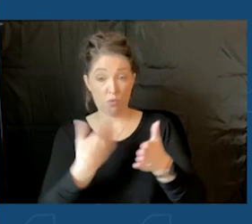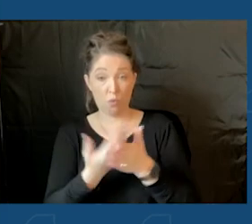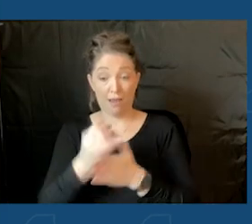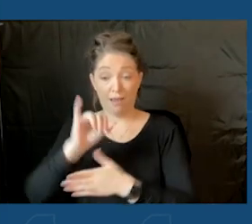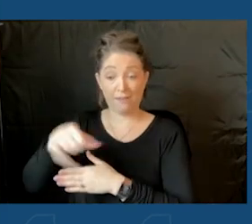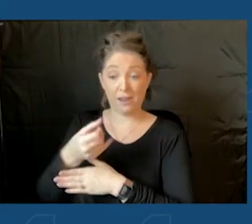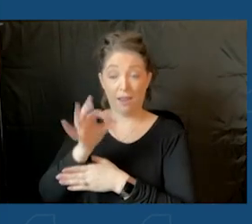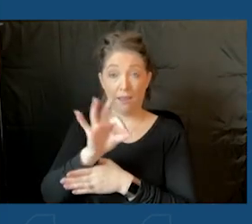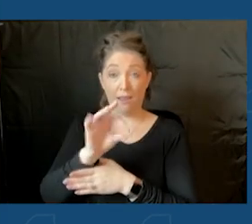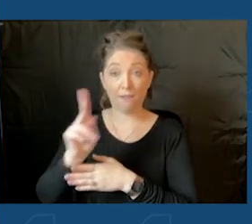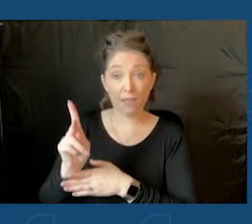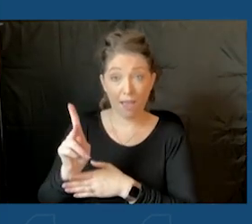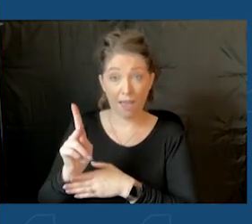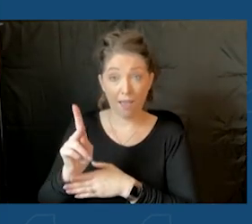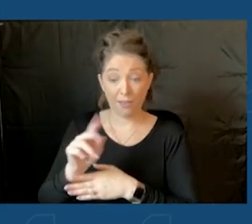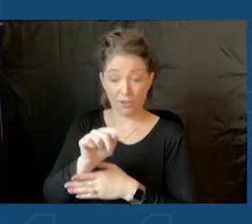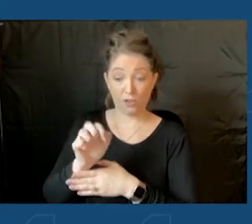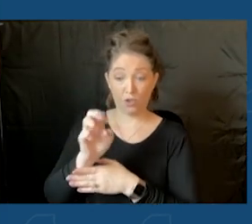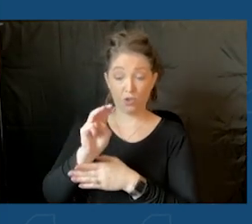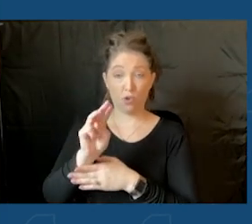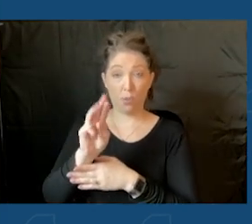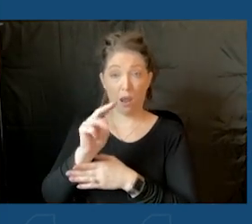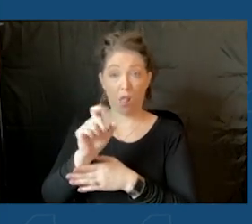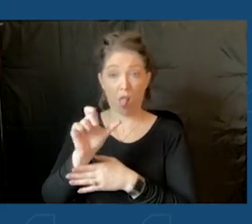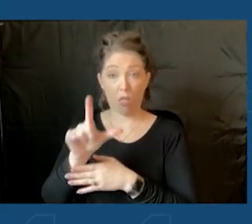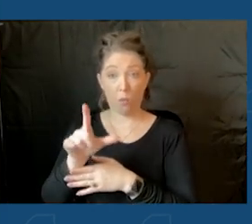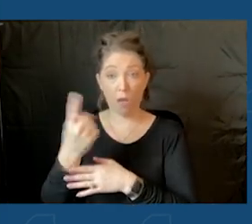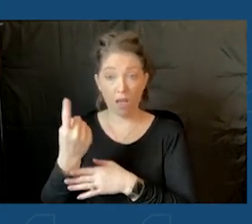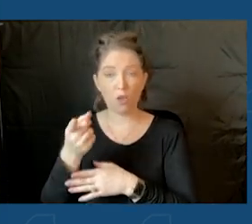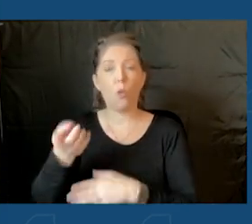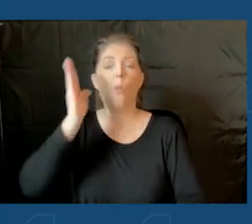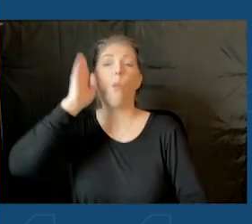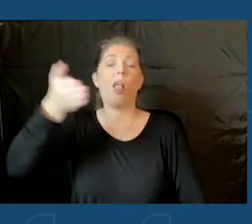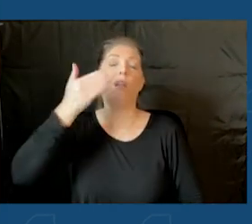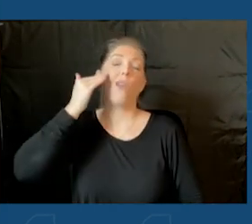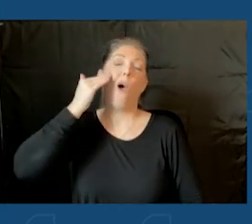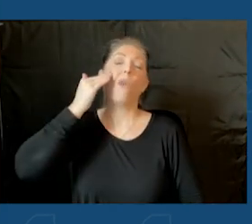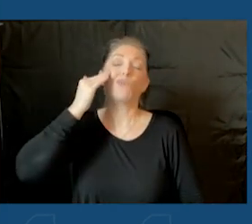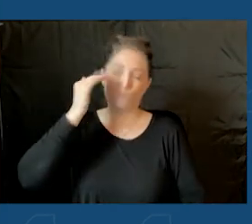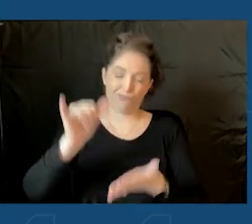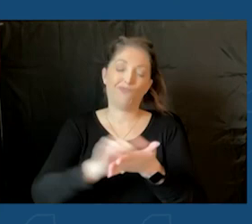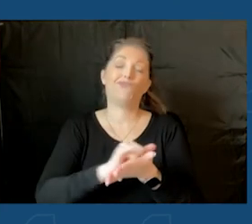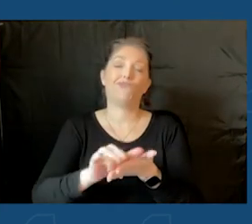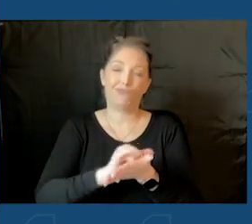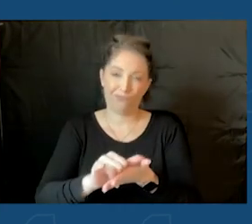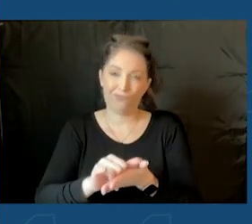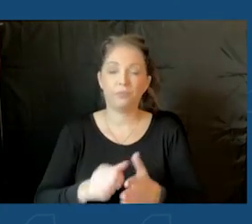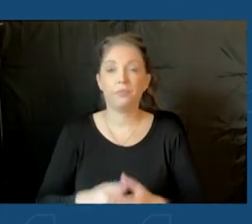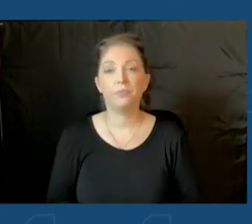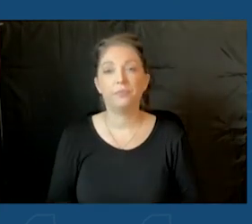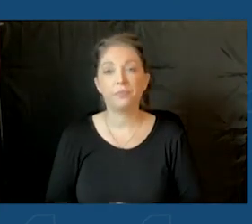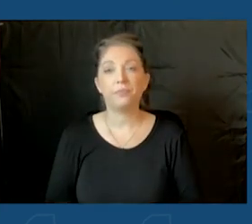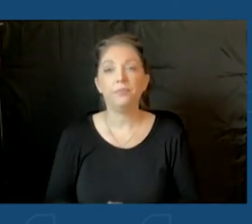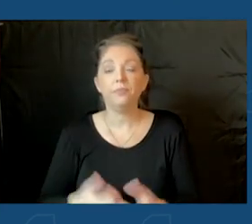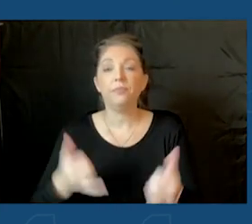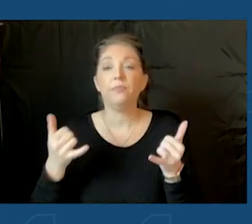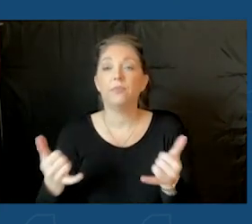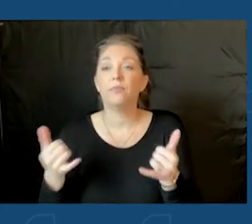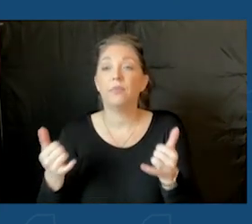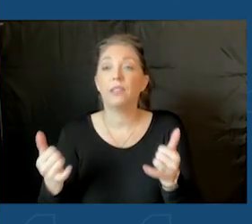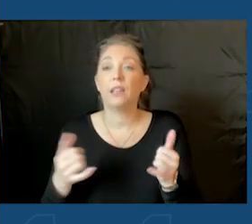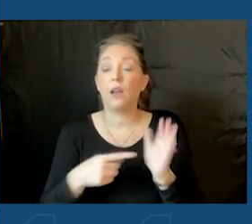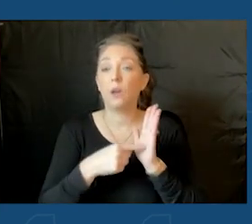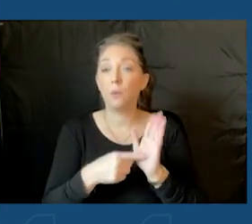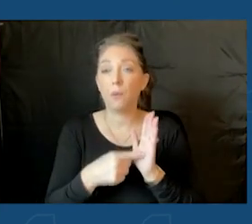you arrive at Terminal 1, you will know you are in New York. Today's groundbreaking symbolizes and embodies that forward